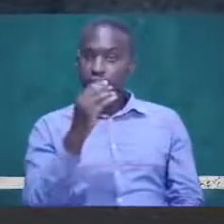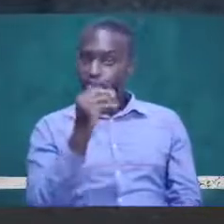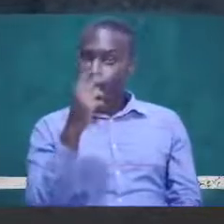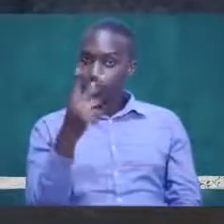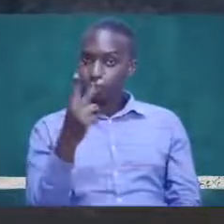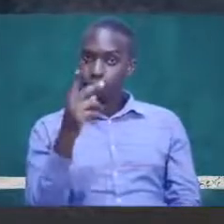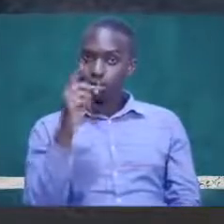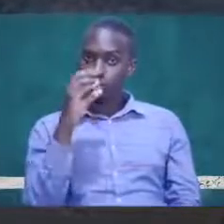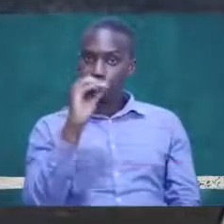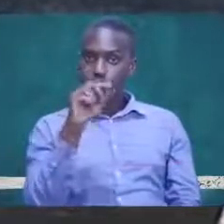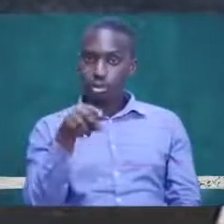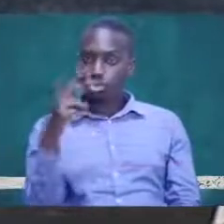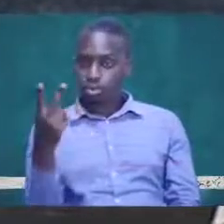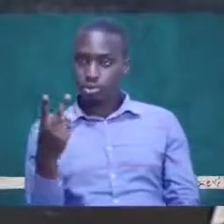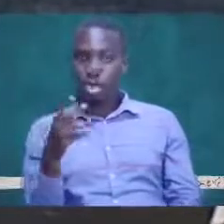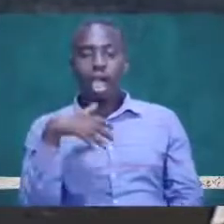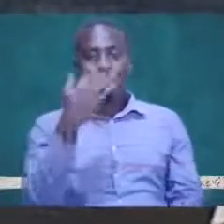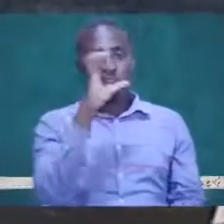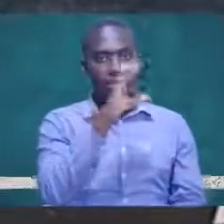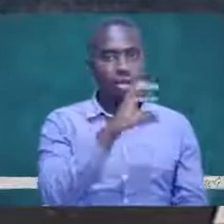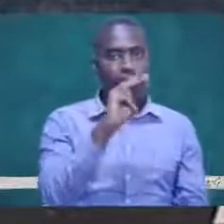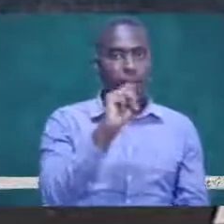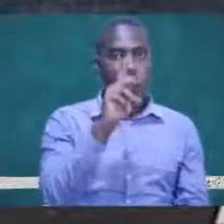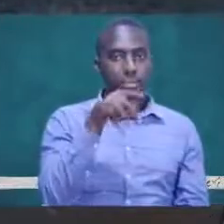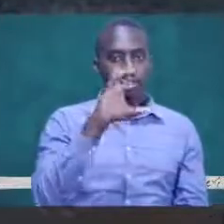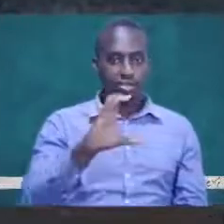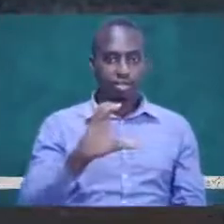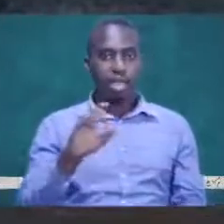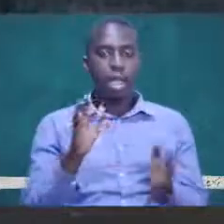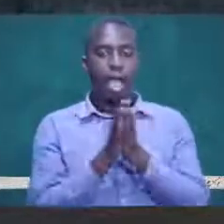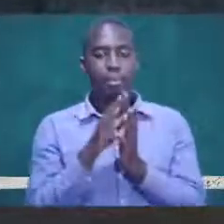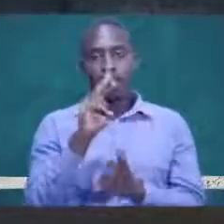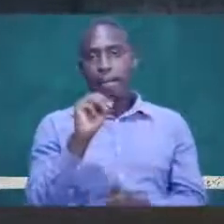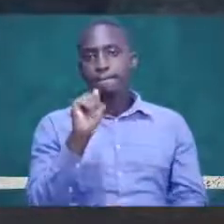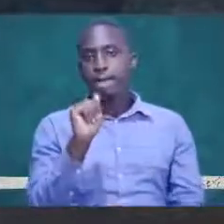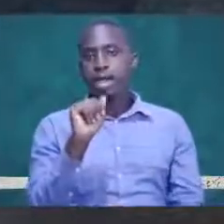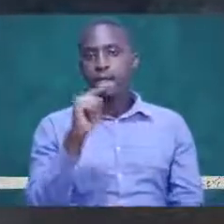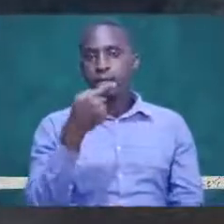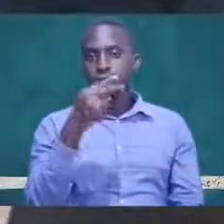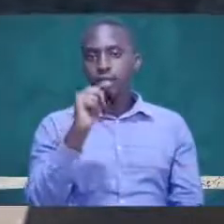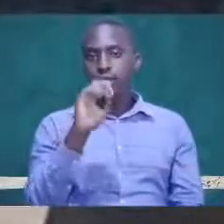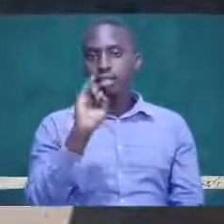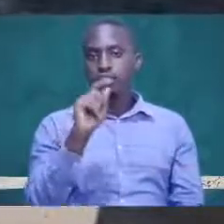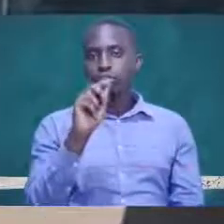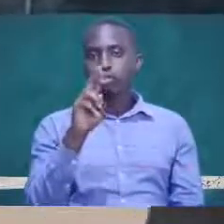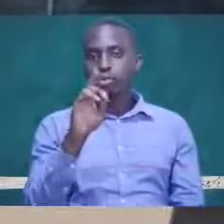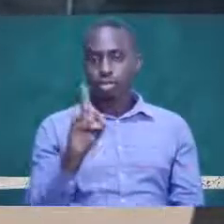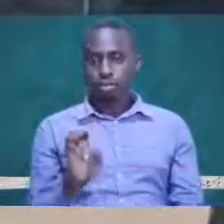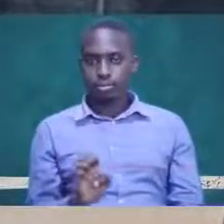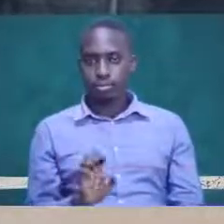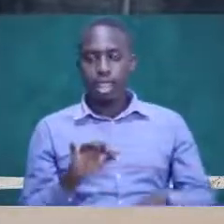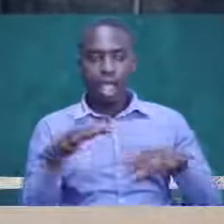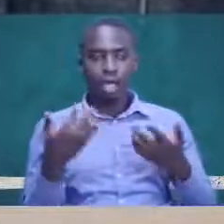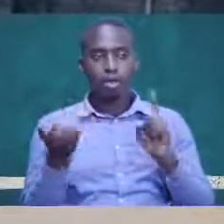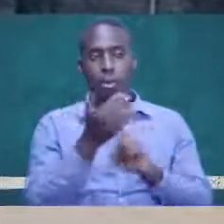find the marginal propensity to consume and determine the magnitude of the multiplier. And how do we get marginal propensity to